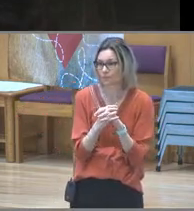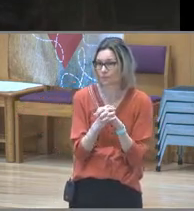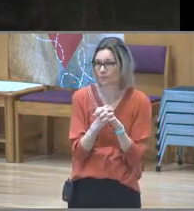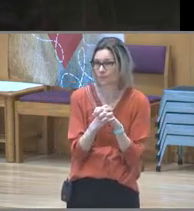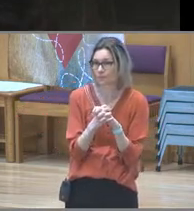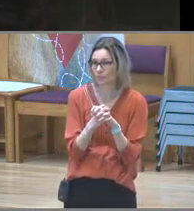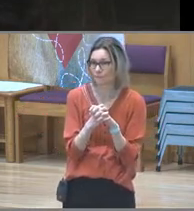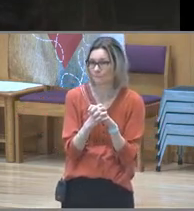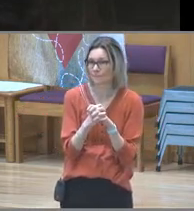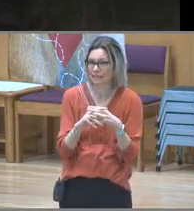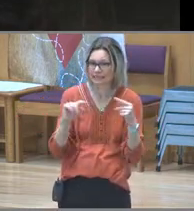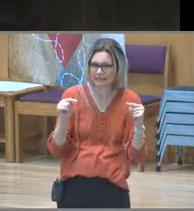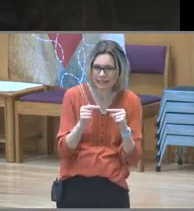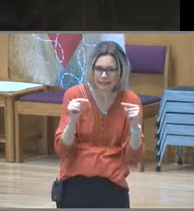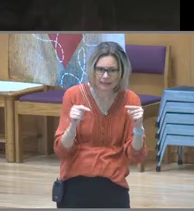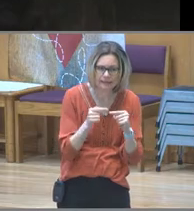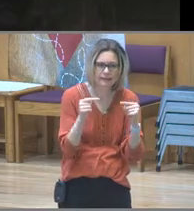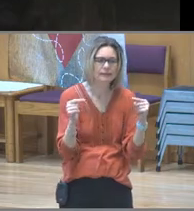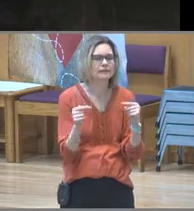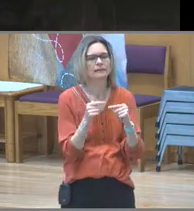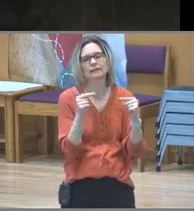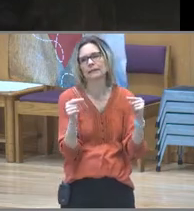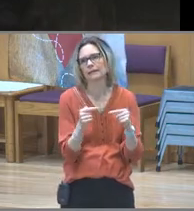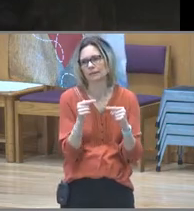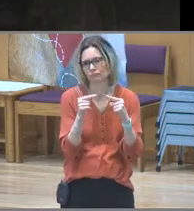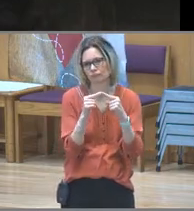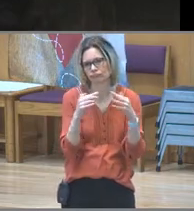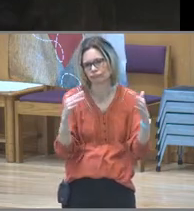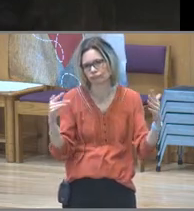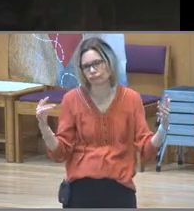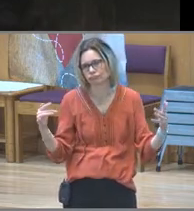Sin, brokenness, etc., etc., that is a